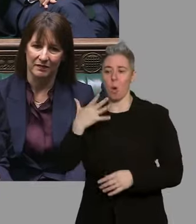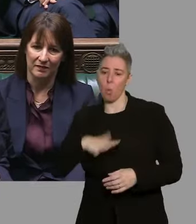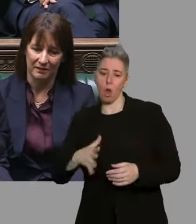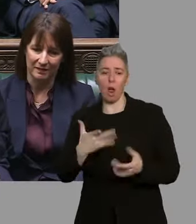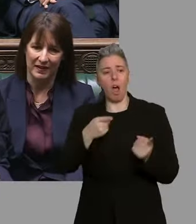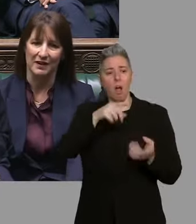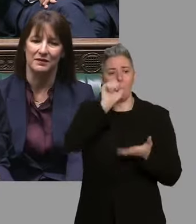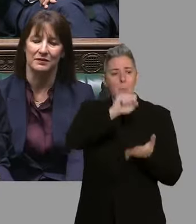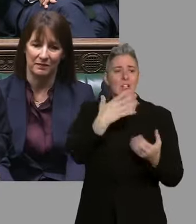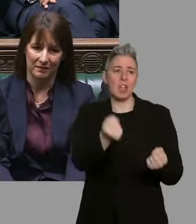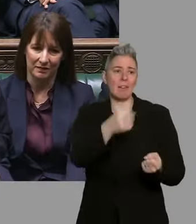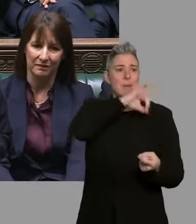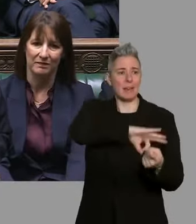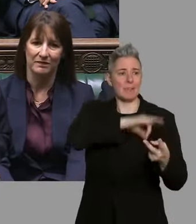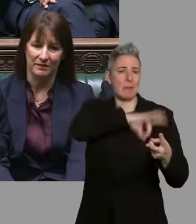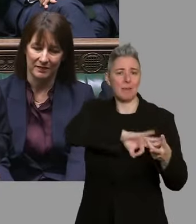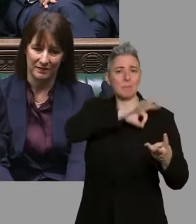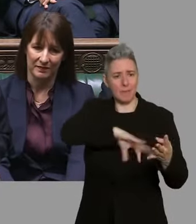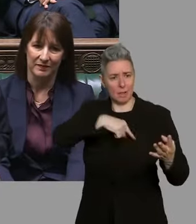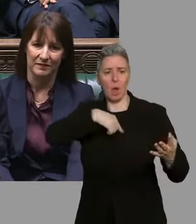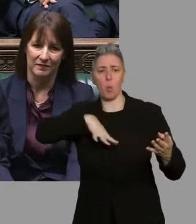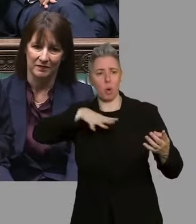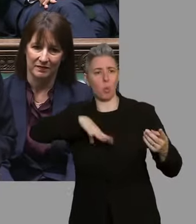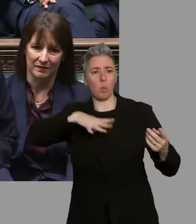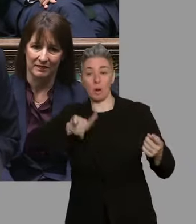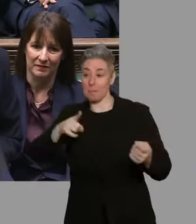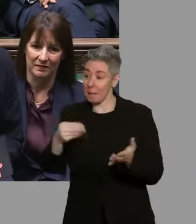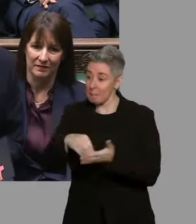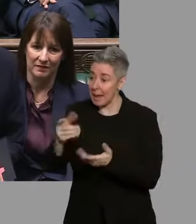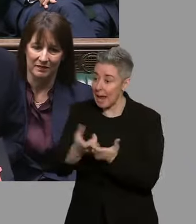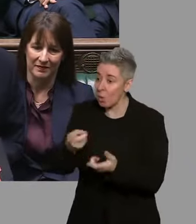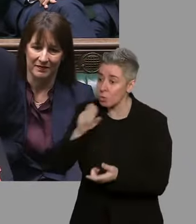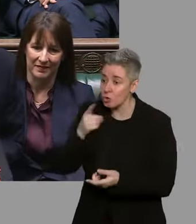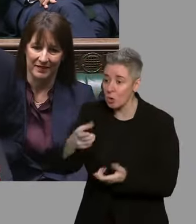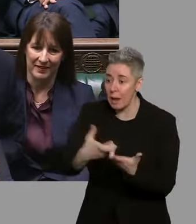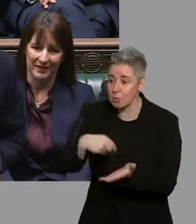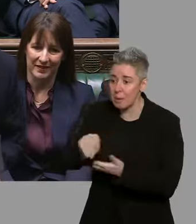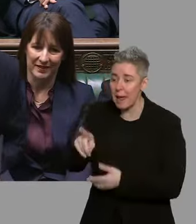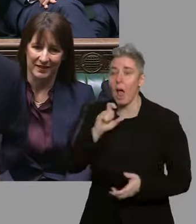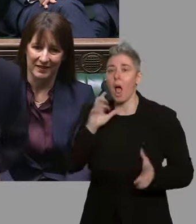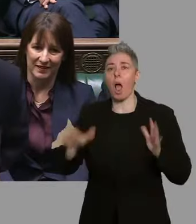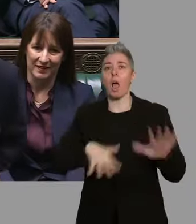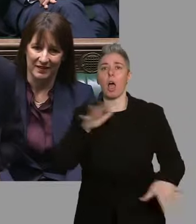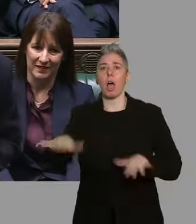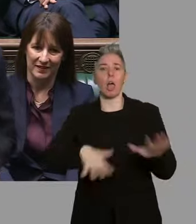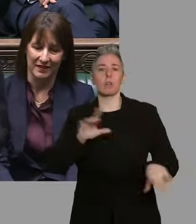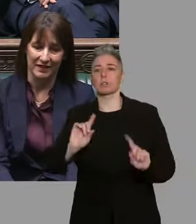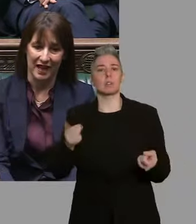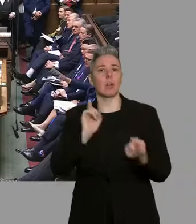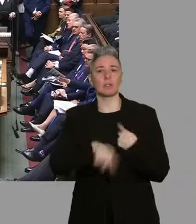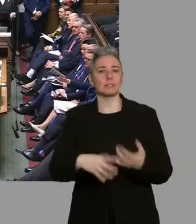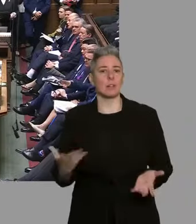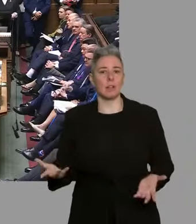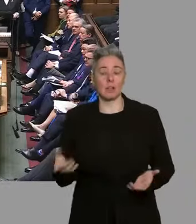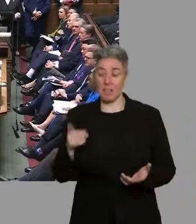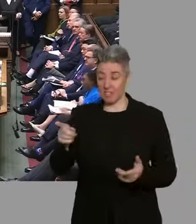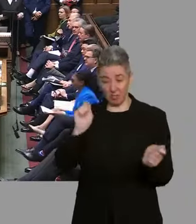haven't changed. They're still economic vandals and fantasists. Imagine where we'd be if they were still in charge.